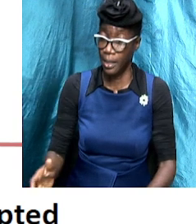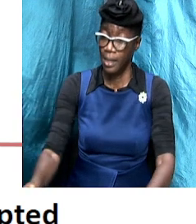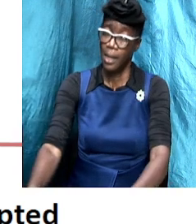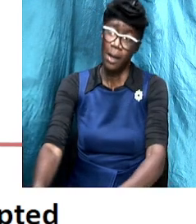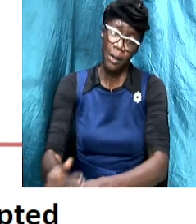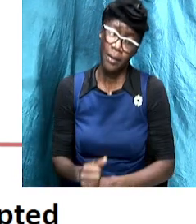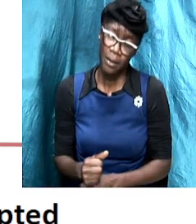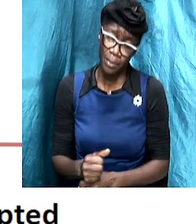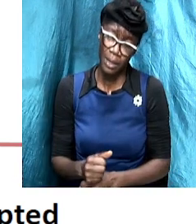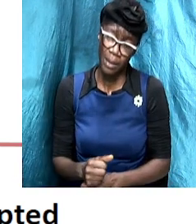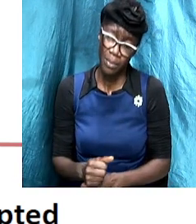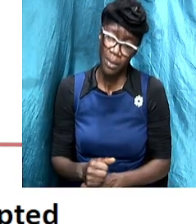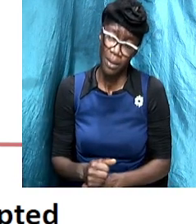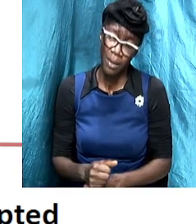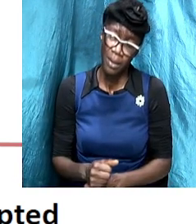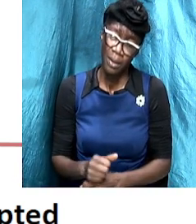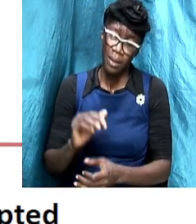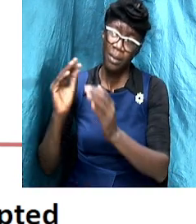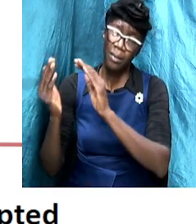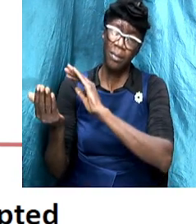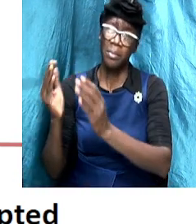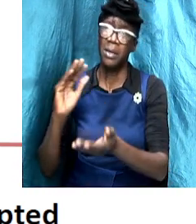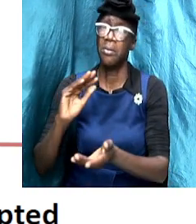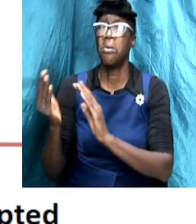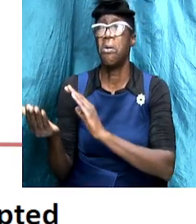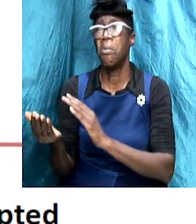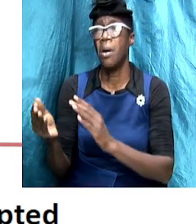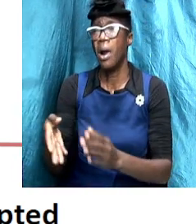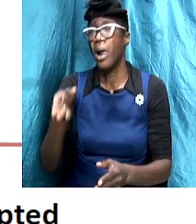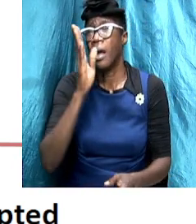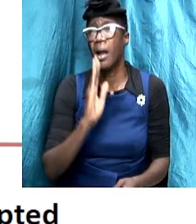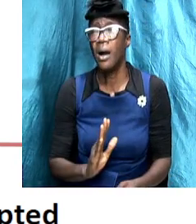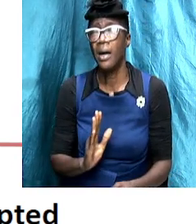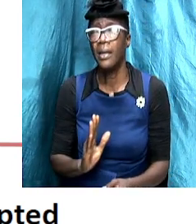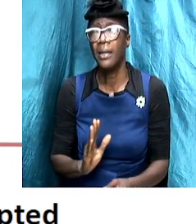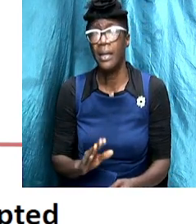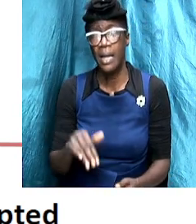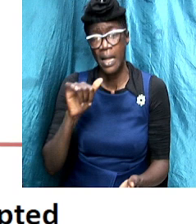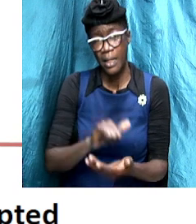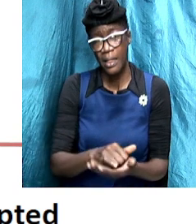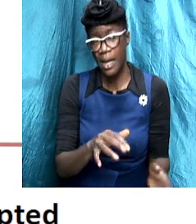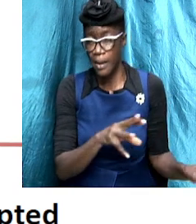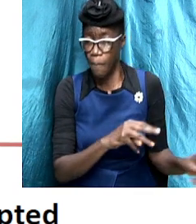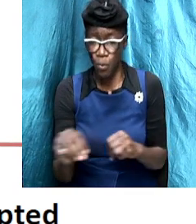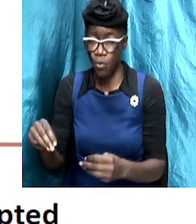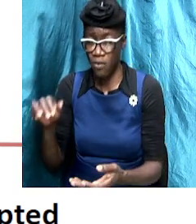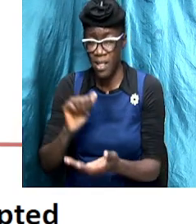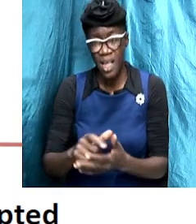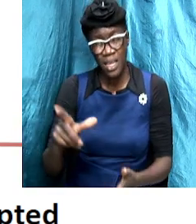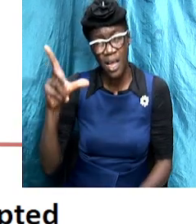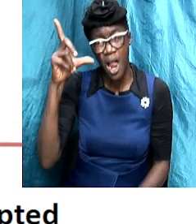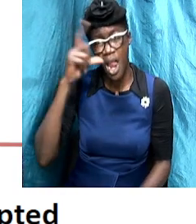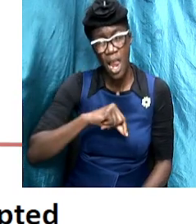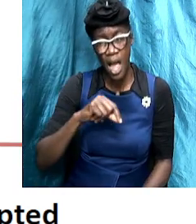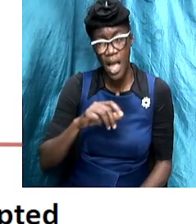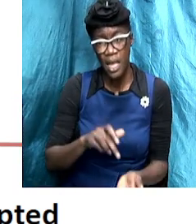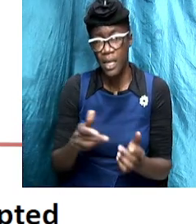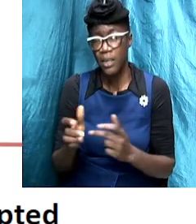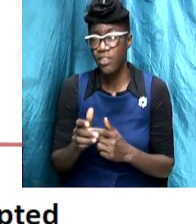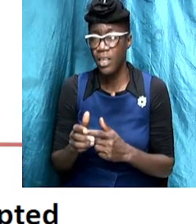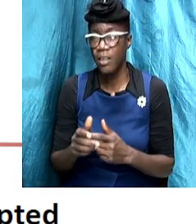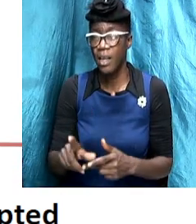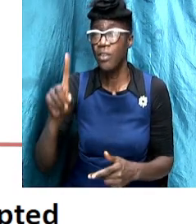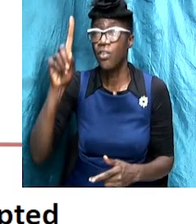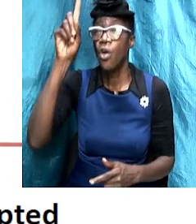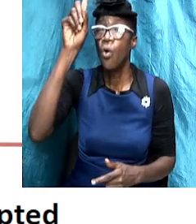deity. And at his ascension, it was removed. That's a lie. Jesus was